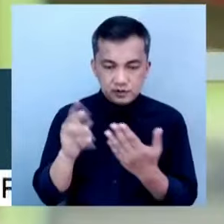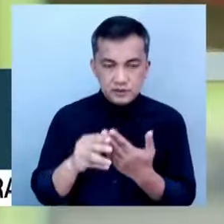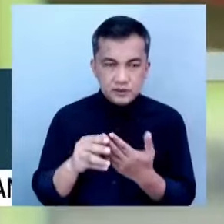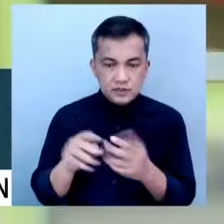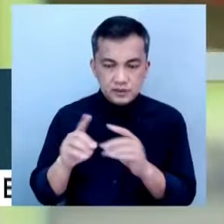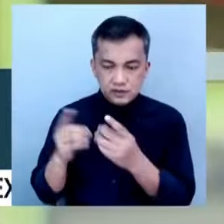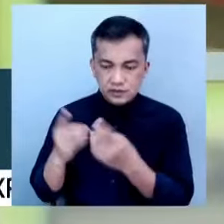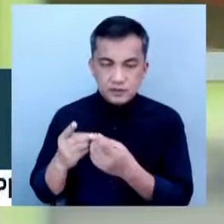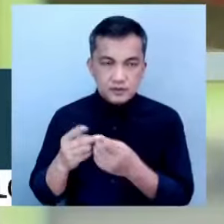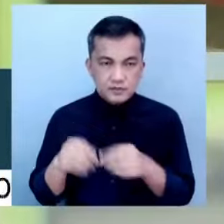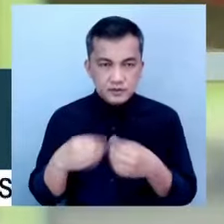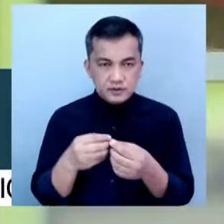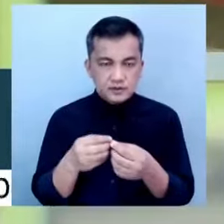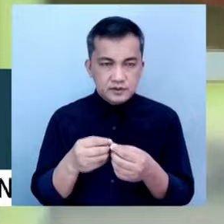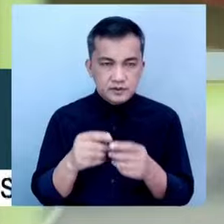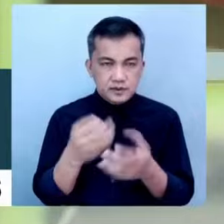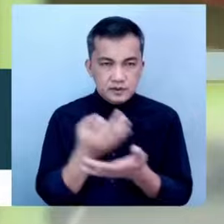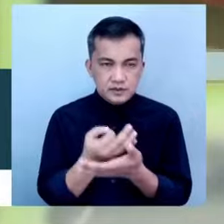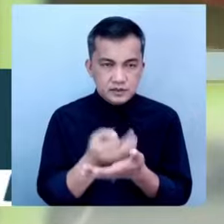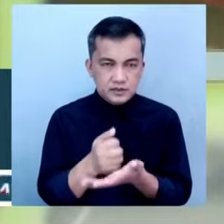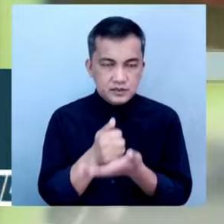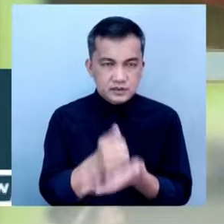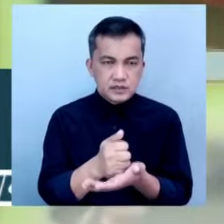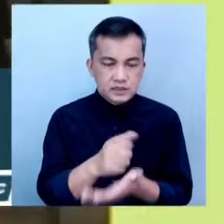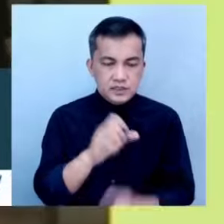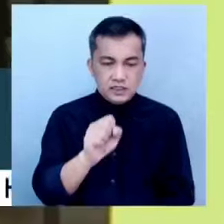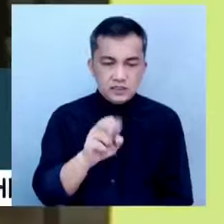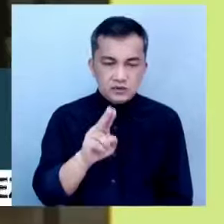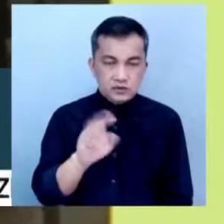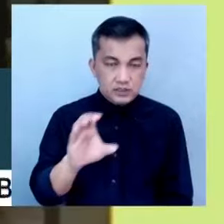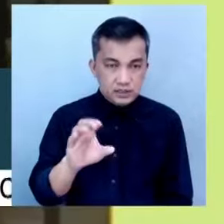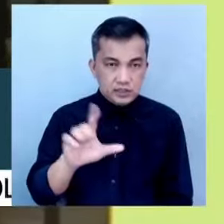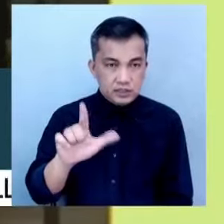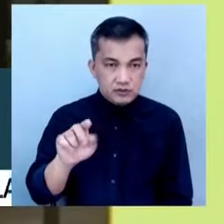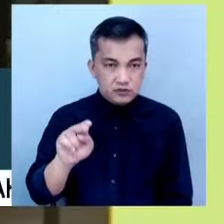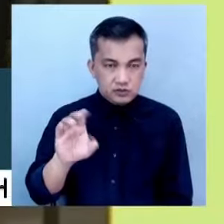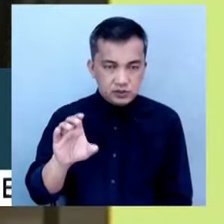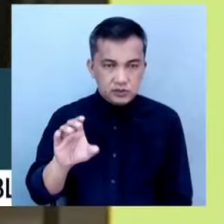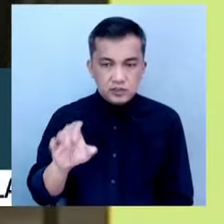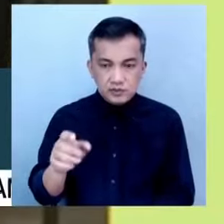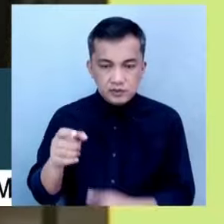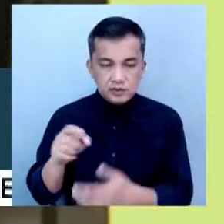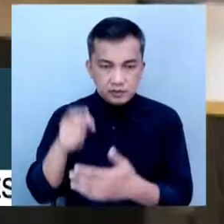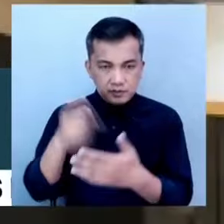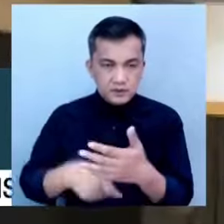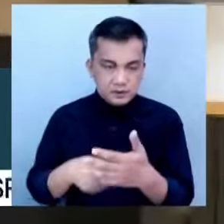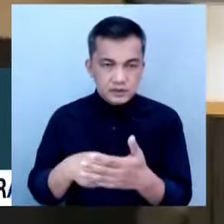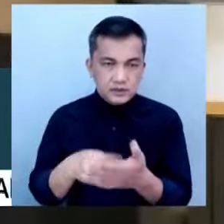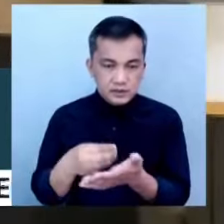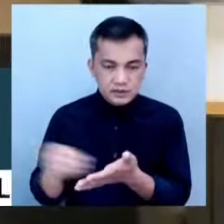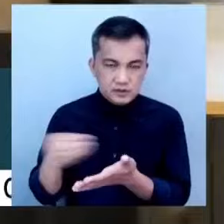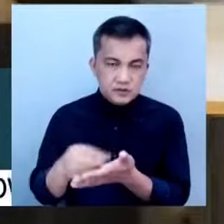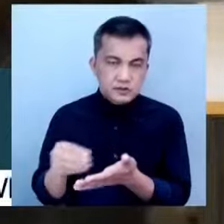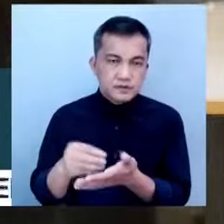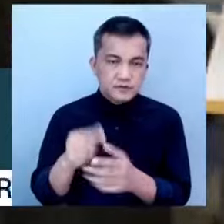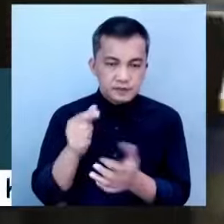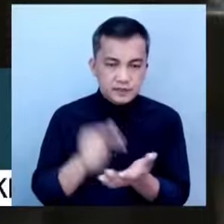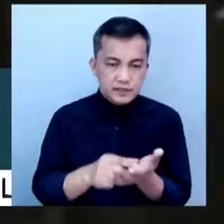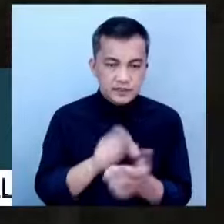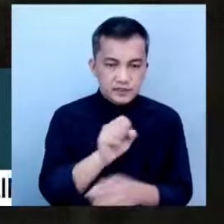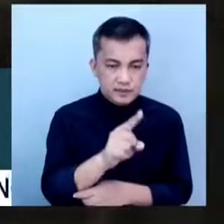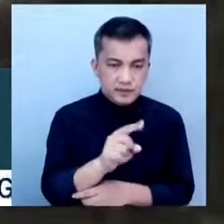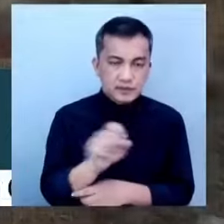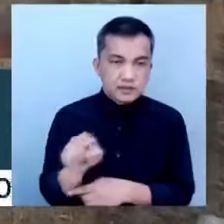financial assistance to SUCs and LUCs to cover for the expenses of grade 11 and grade 12 students who